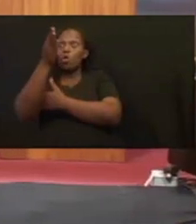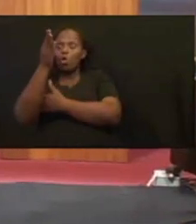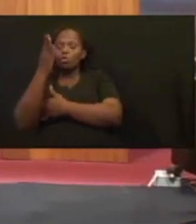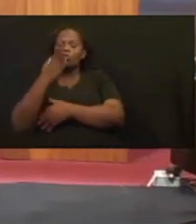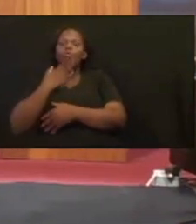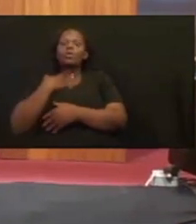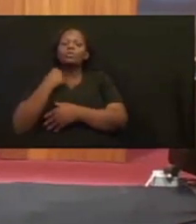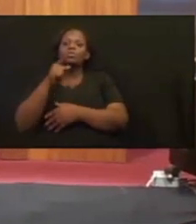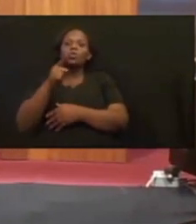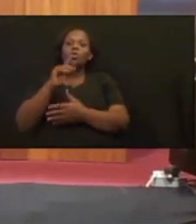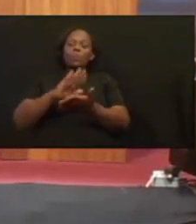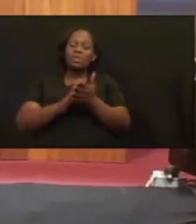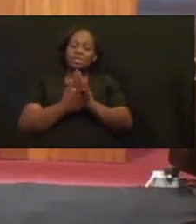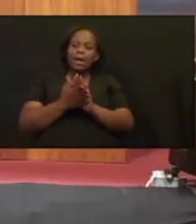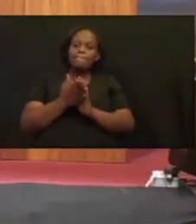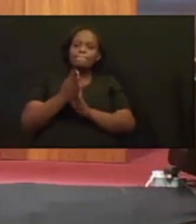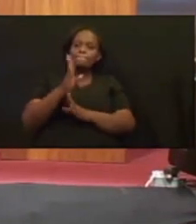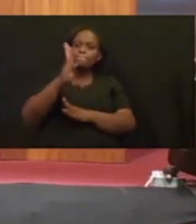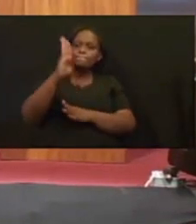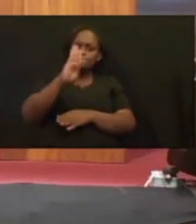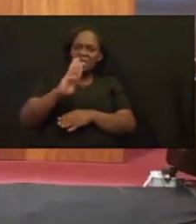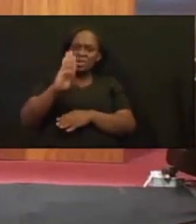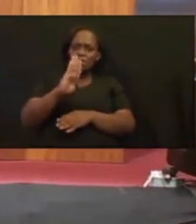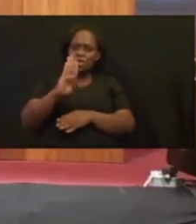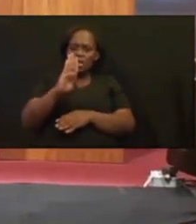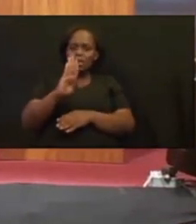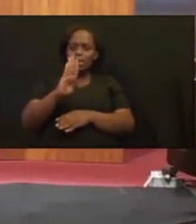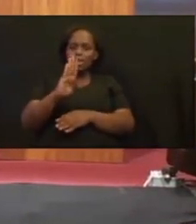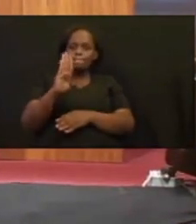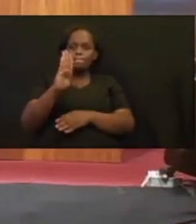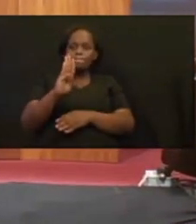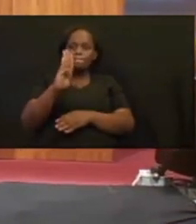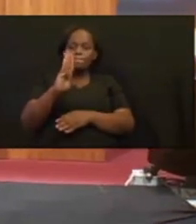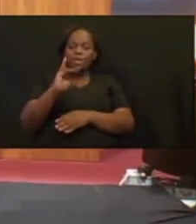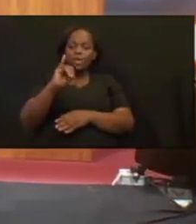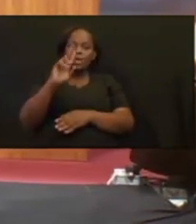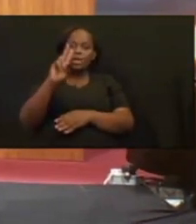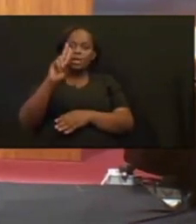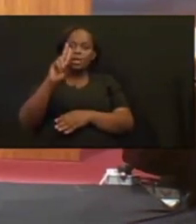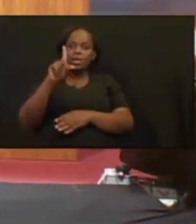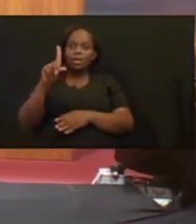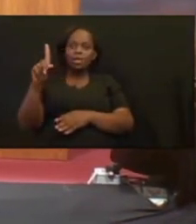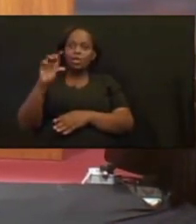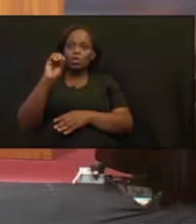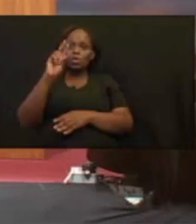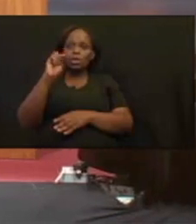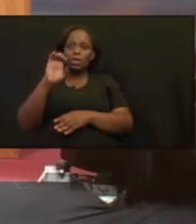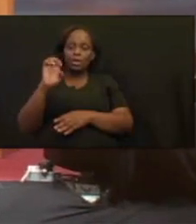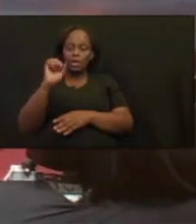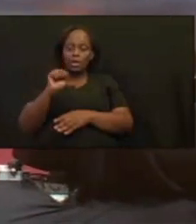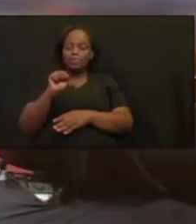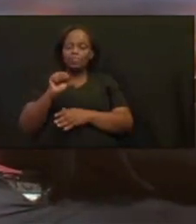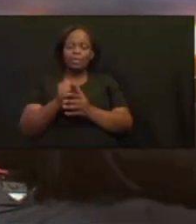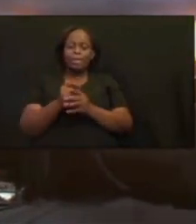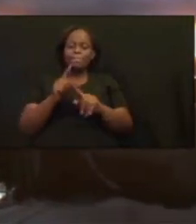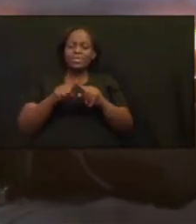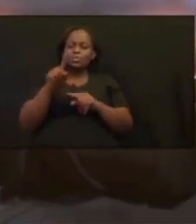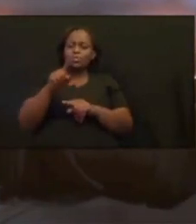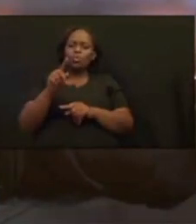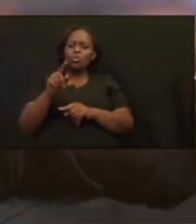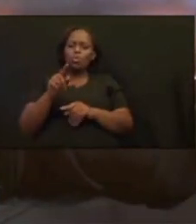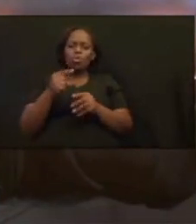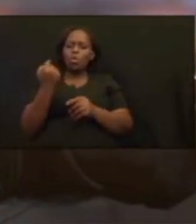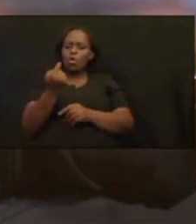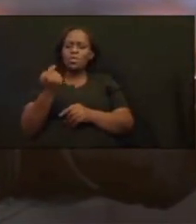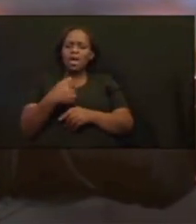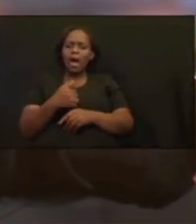You don't just say, I have so much, with respect to what? We have to vet what you have with respect to the geography of your witness.